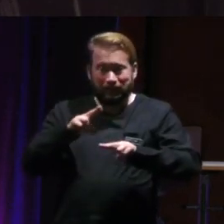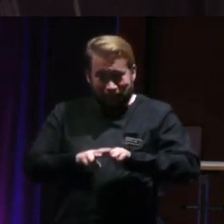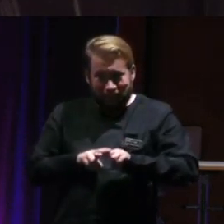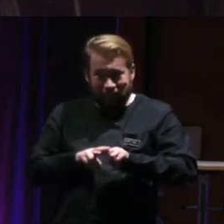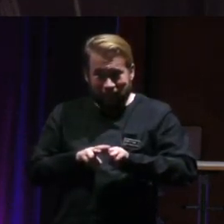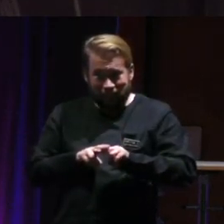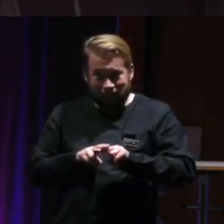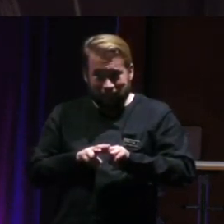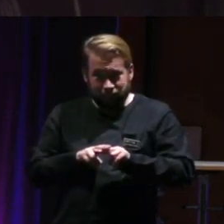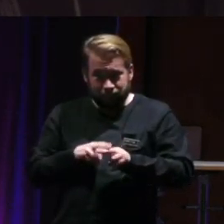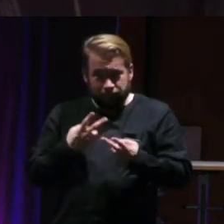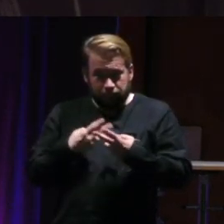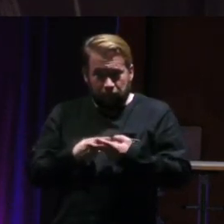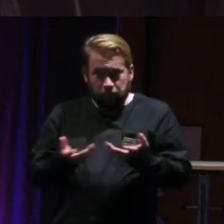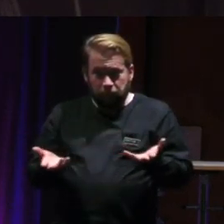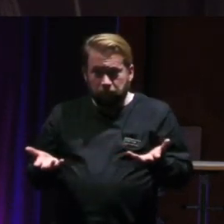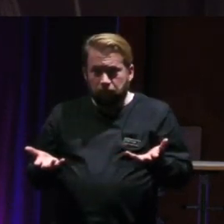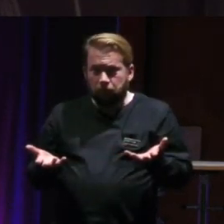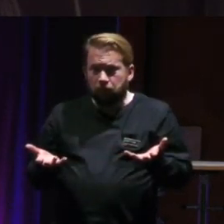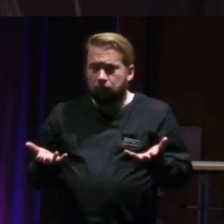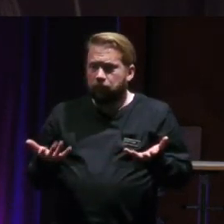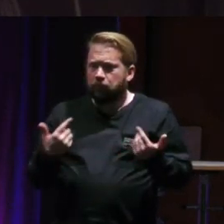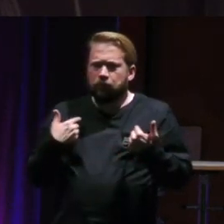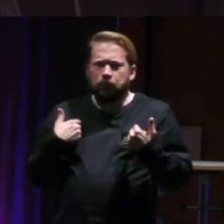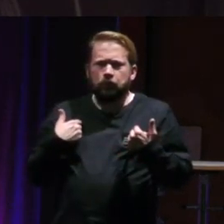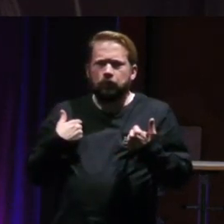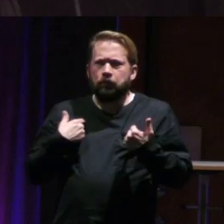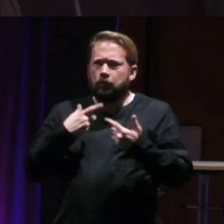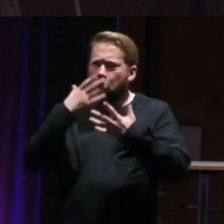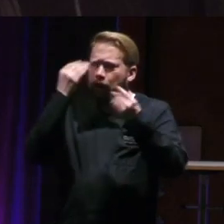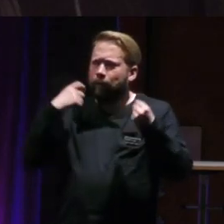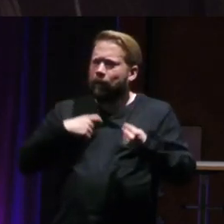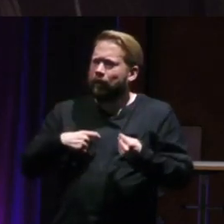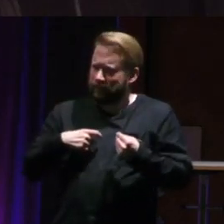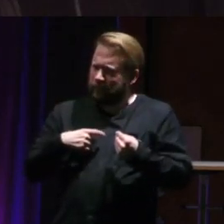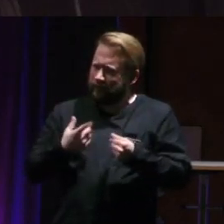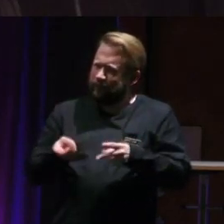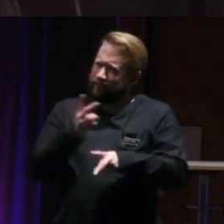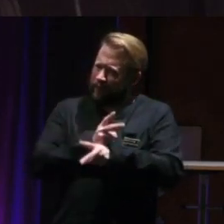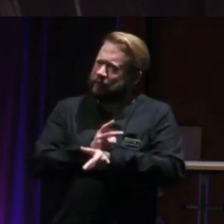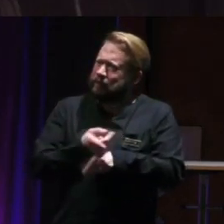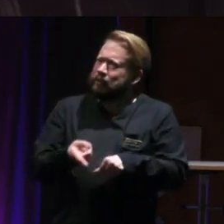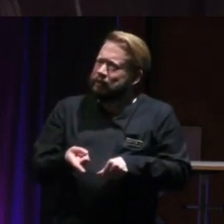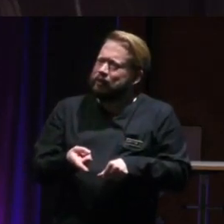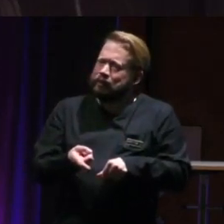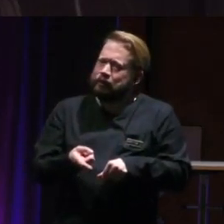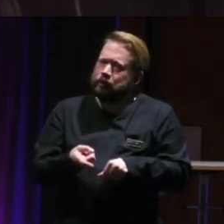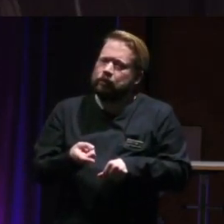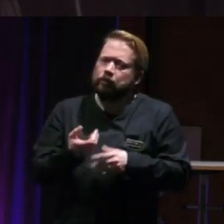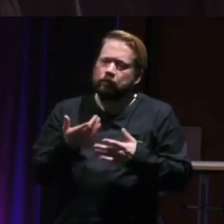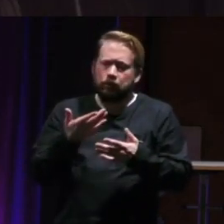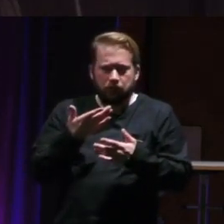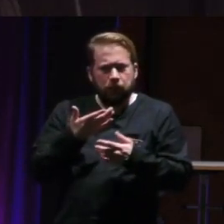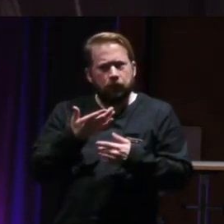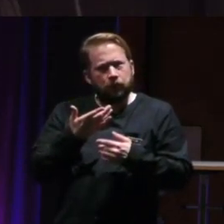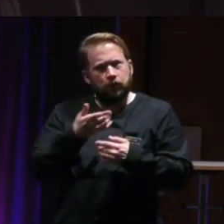are forgotten, I think that this is the most nightmare you can ever, you know,